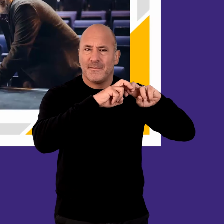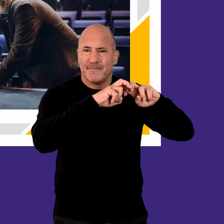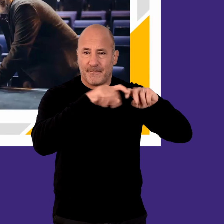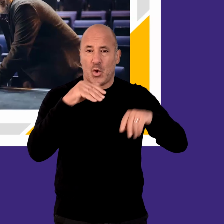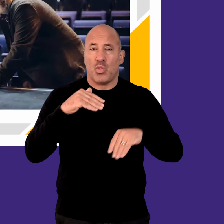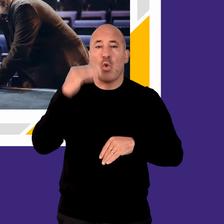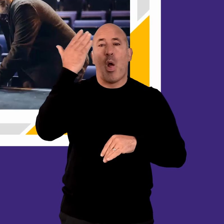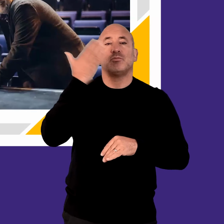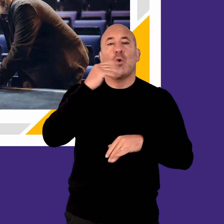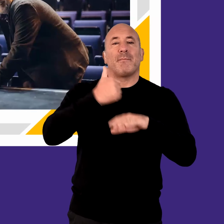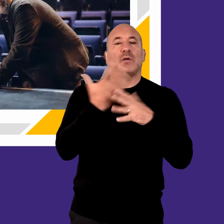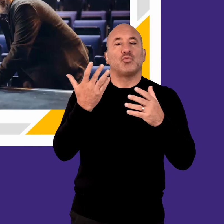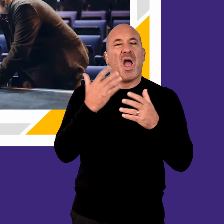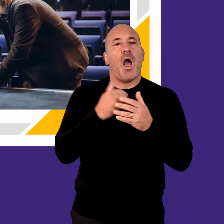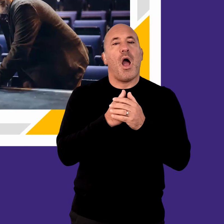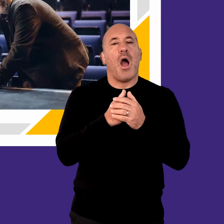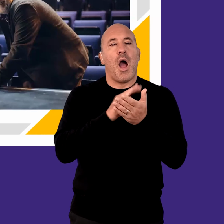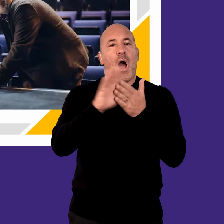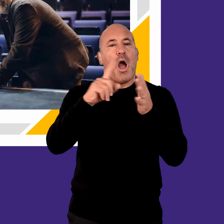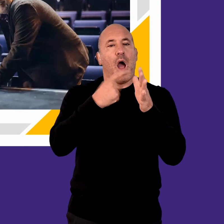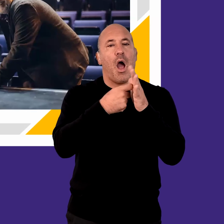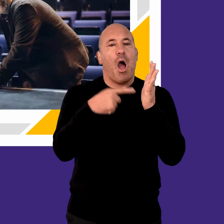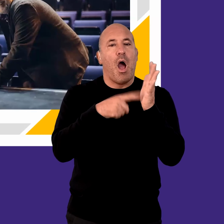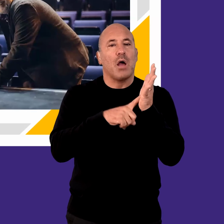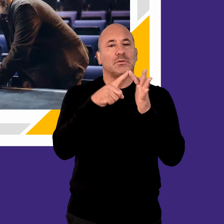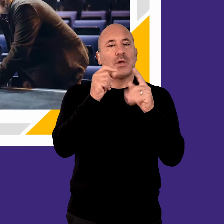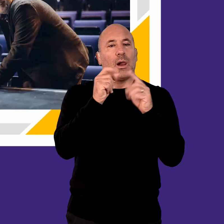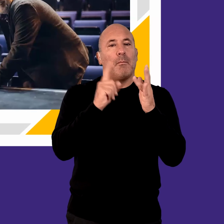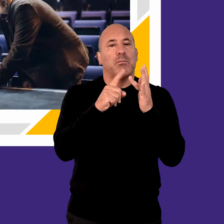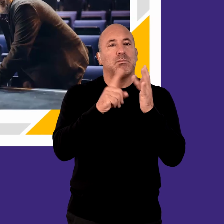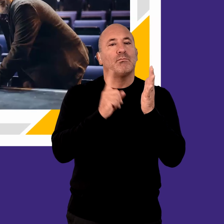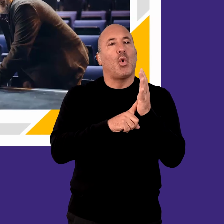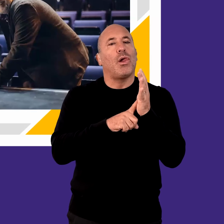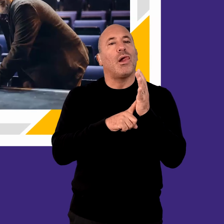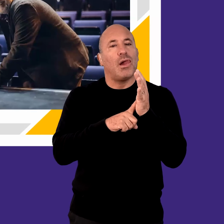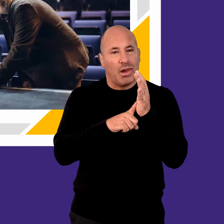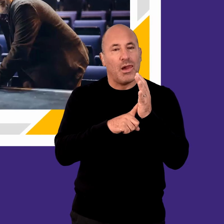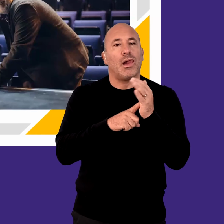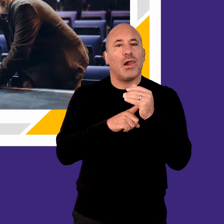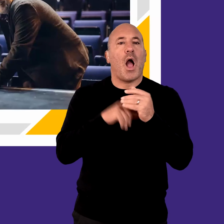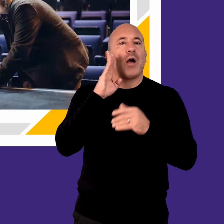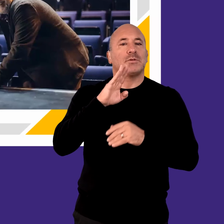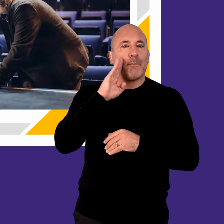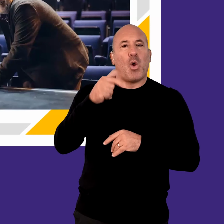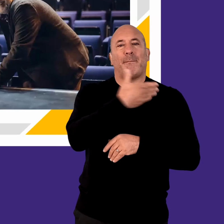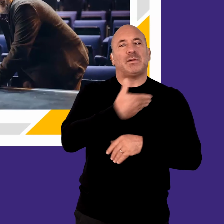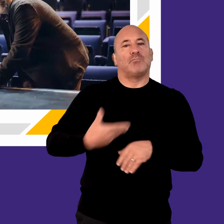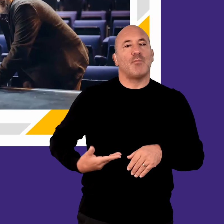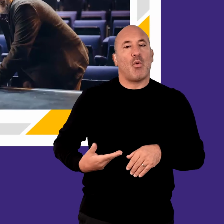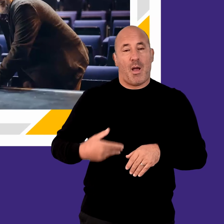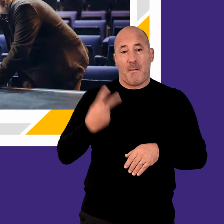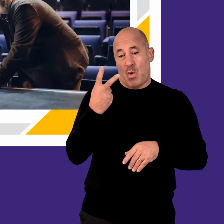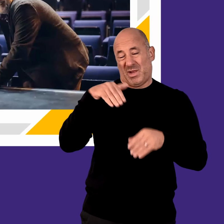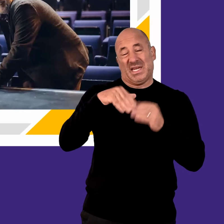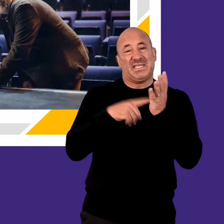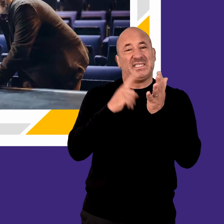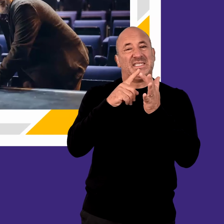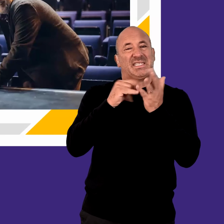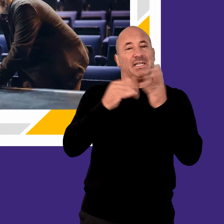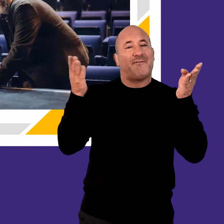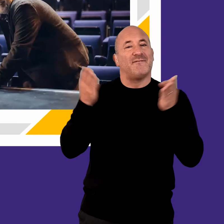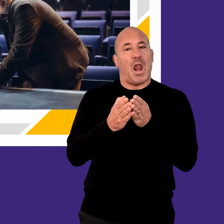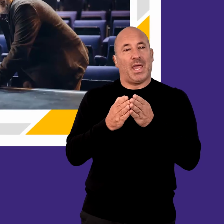of higher education. And the Northern School is based in Hartlepool and Middlesbrough, two of the other areas in the Tees Valley. And we've